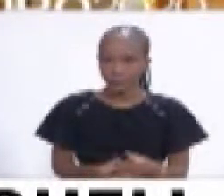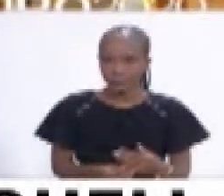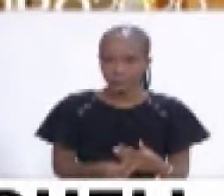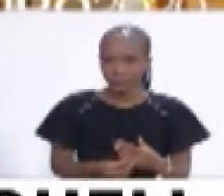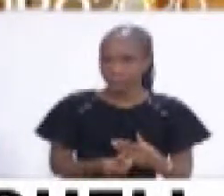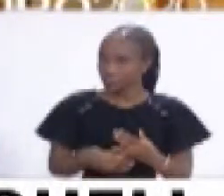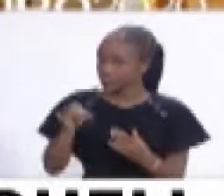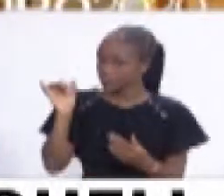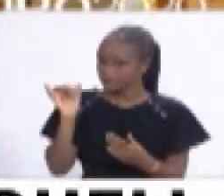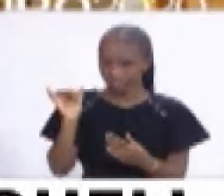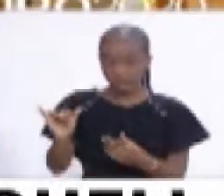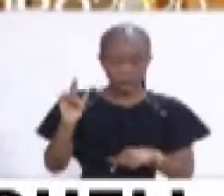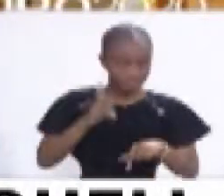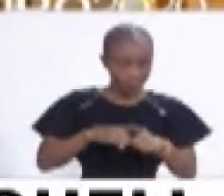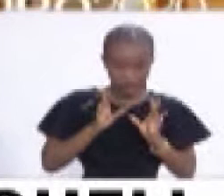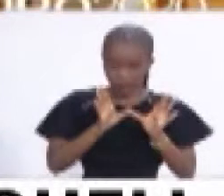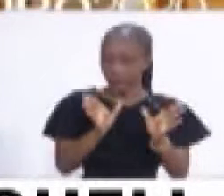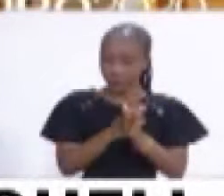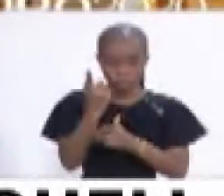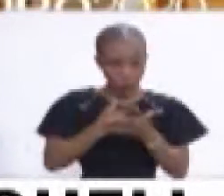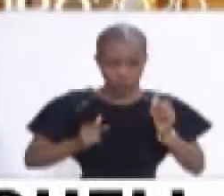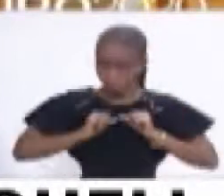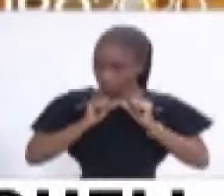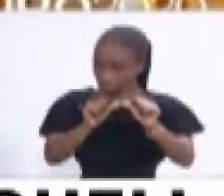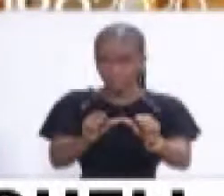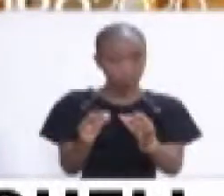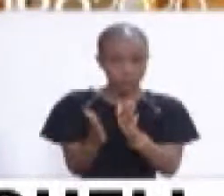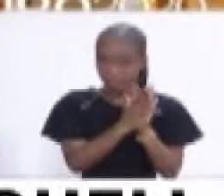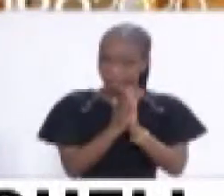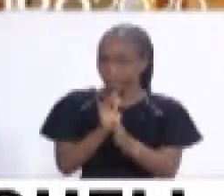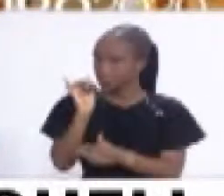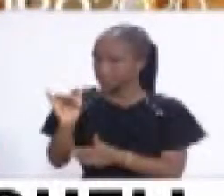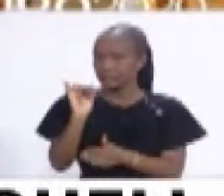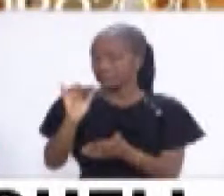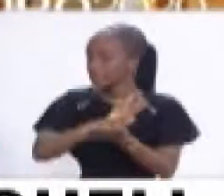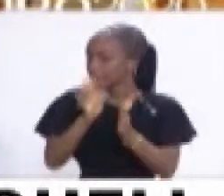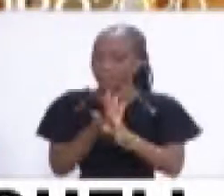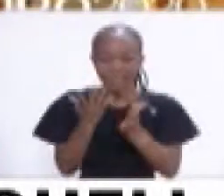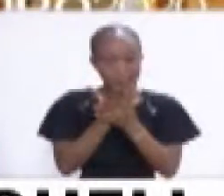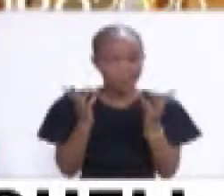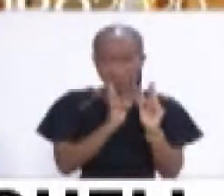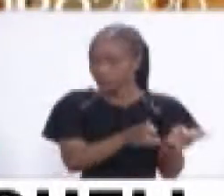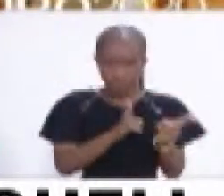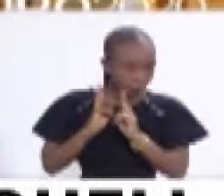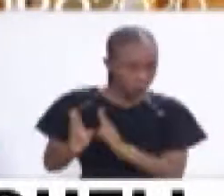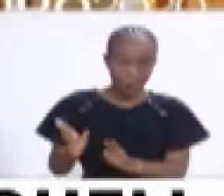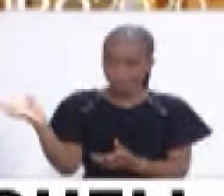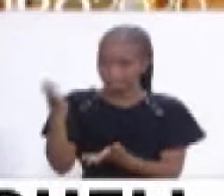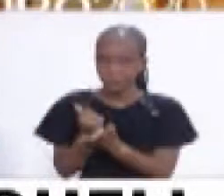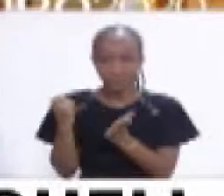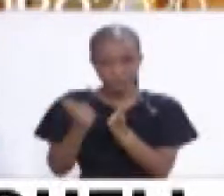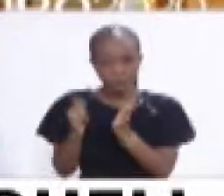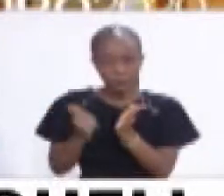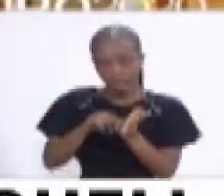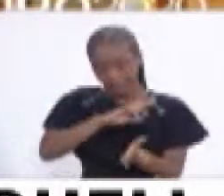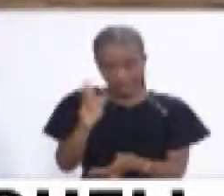hii kitu tukiachana na aendelee na hii iwe kama kitu ya kawaida, italeta shida